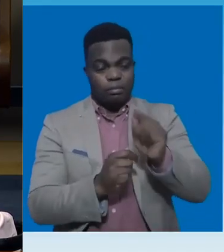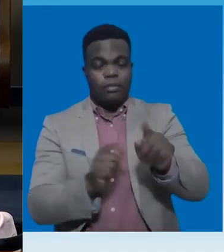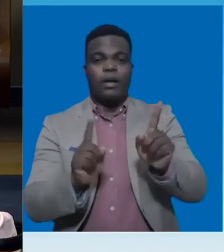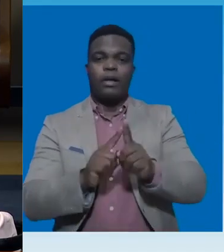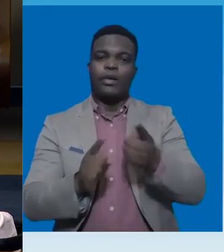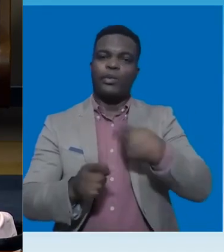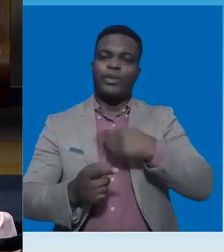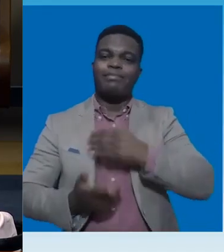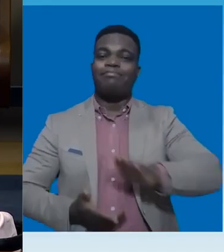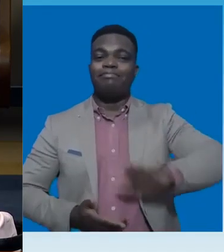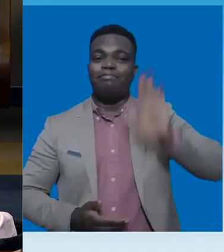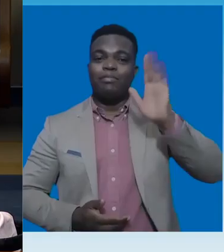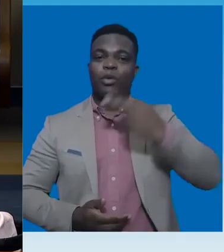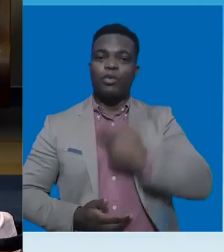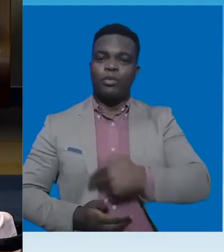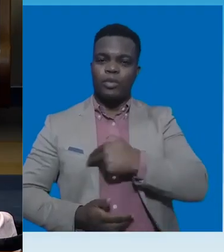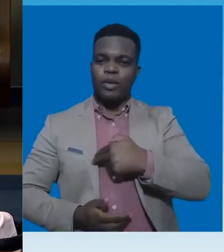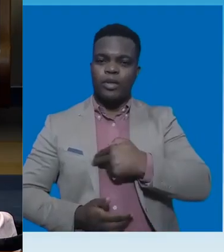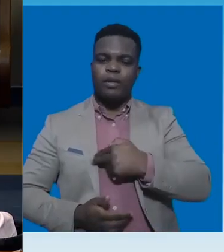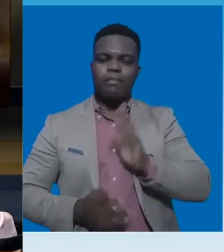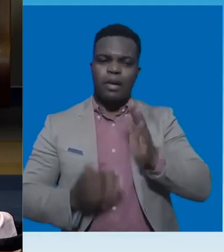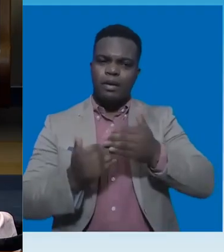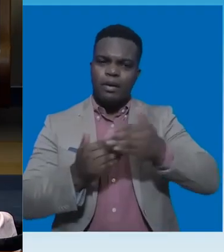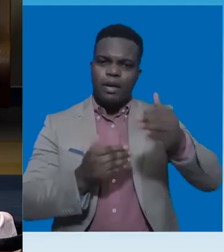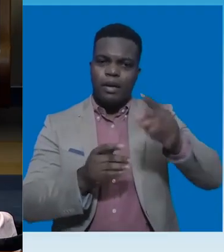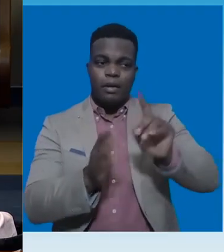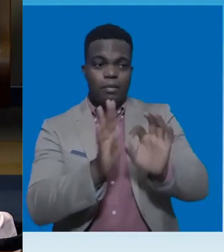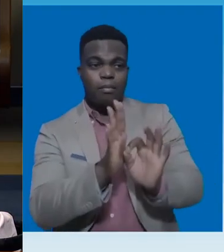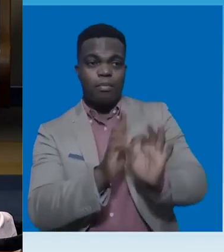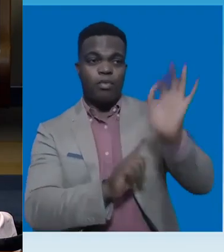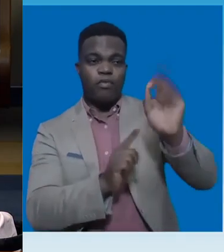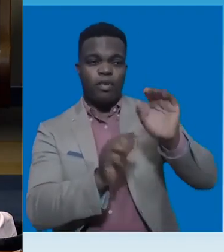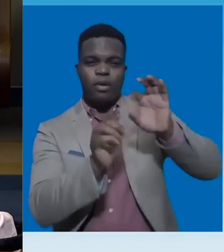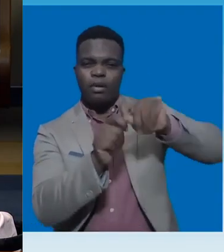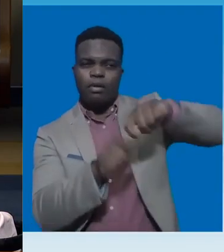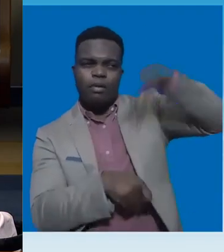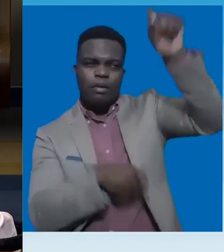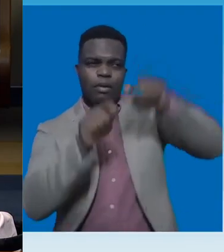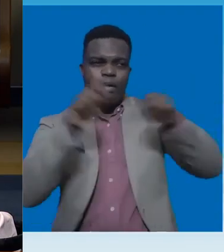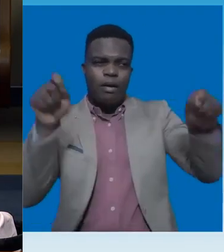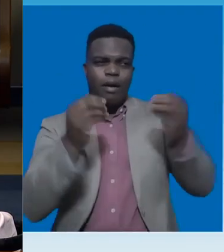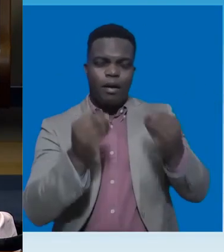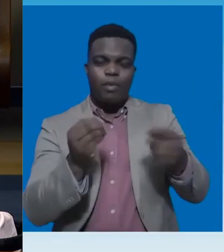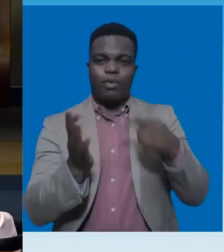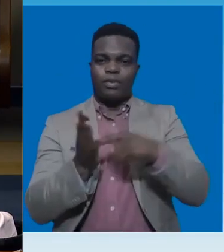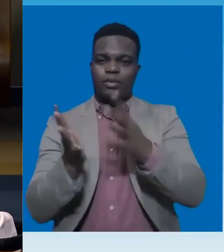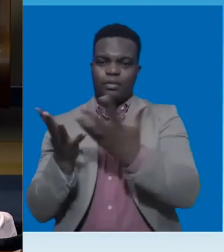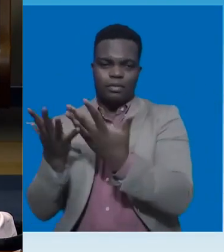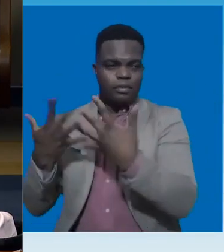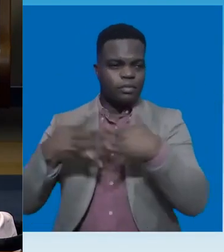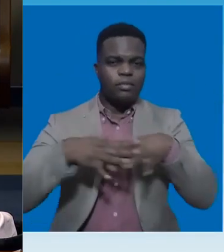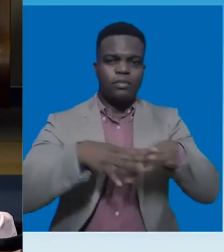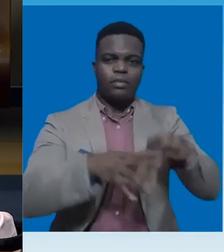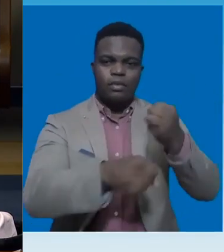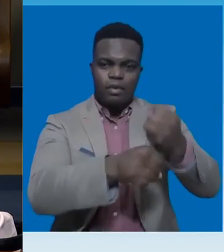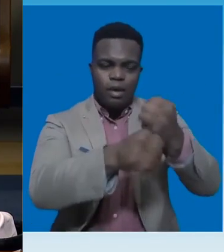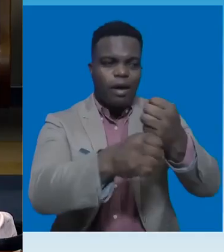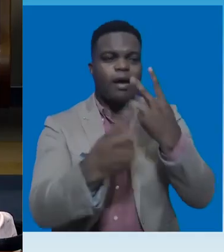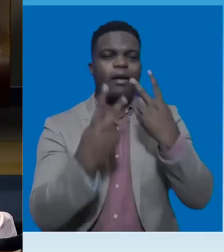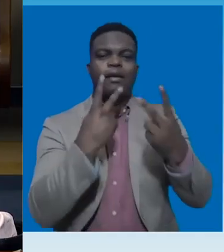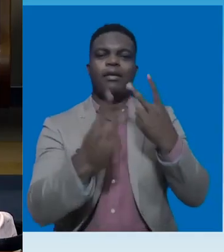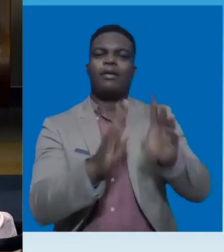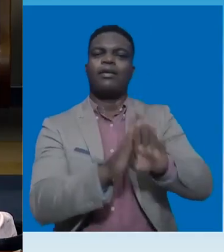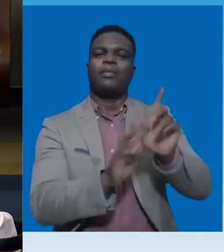improvements in the lives of persons with disabilities everywhere. Allow me to highlight 3